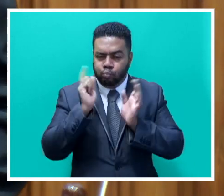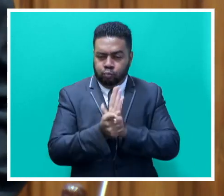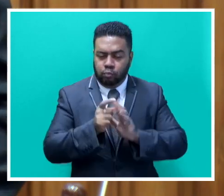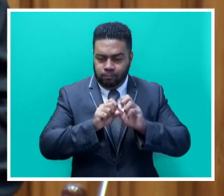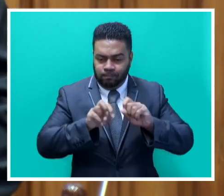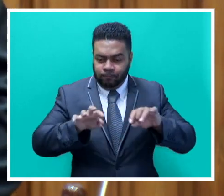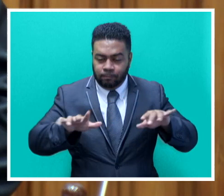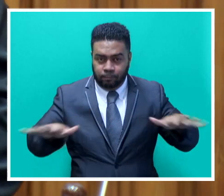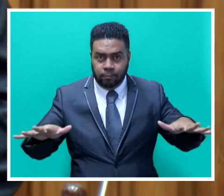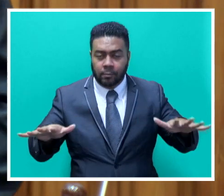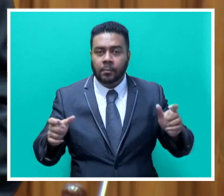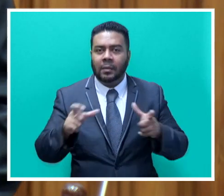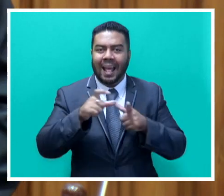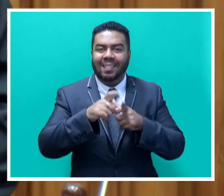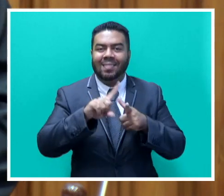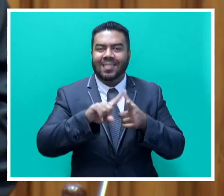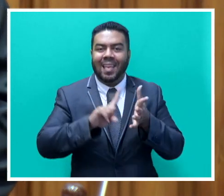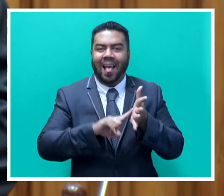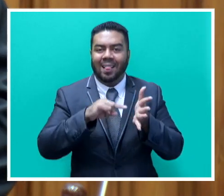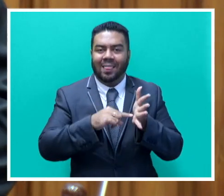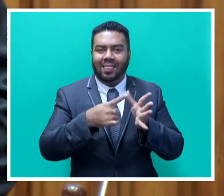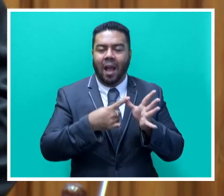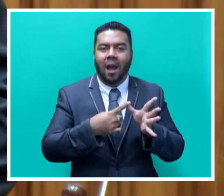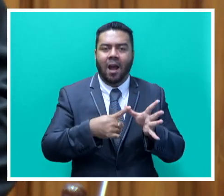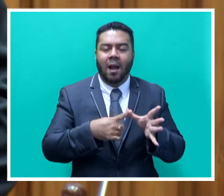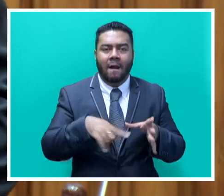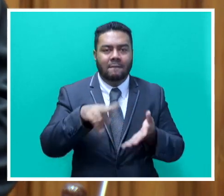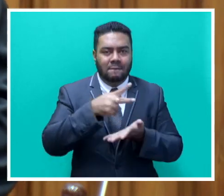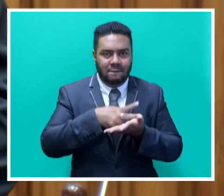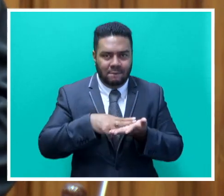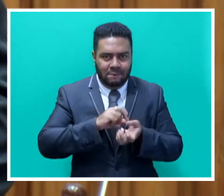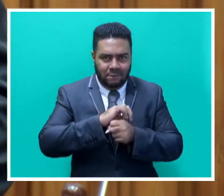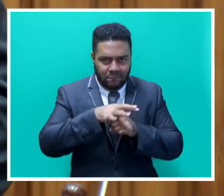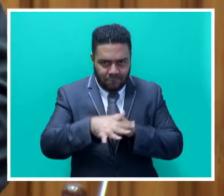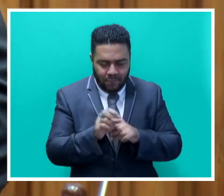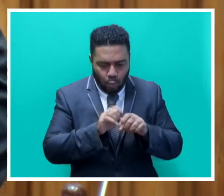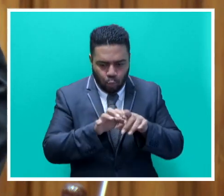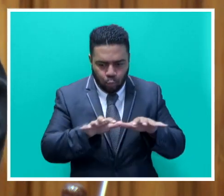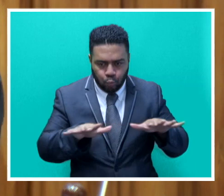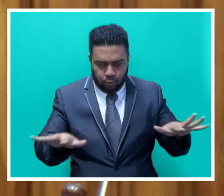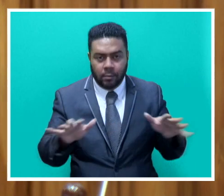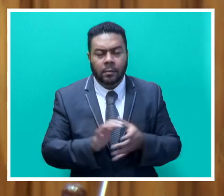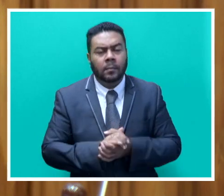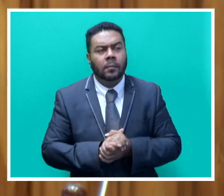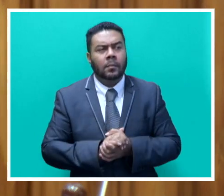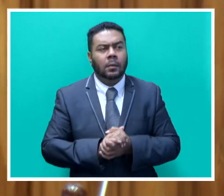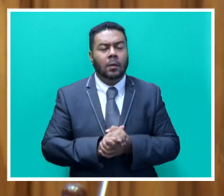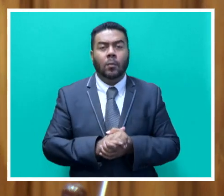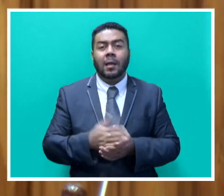note, we continue to record recoveries every day from the diseases. Another 231 recoveries were recorded in the last 24 hours ending